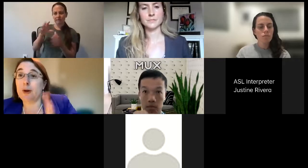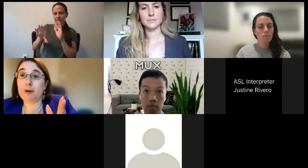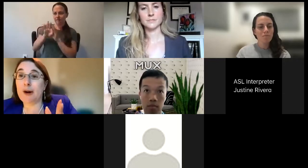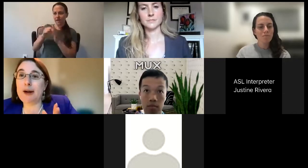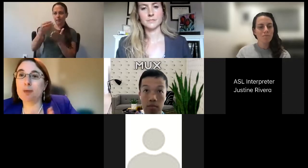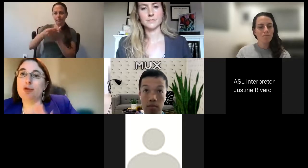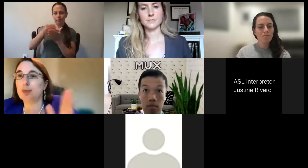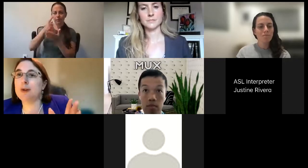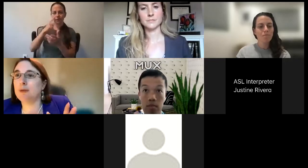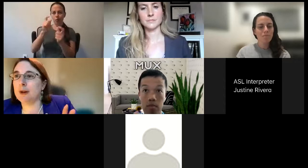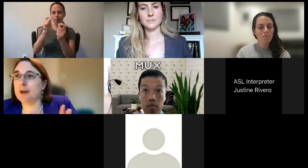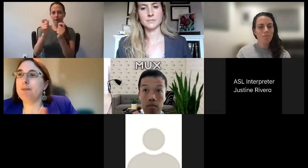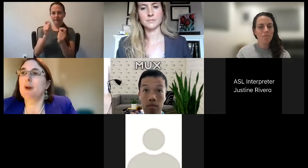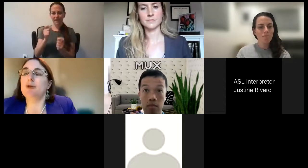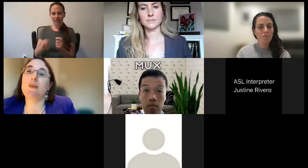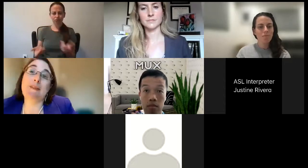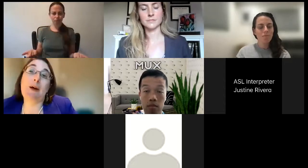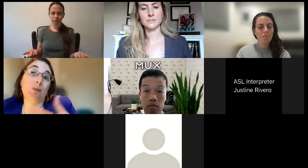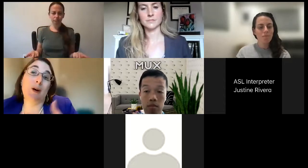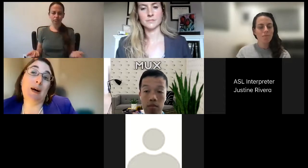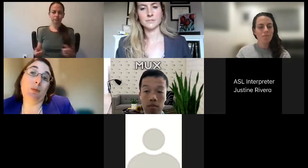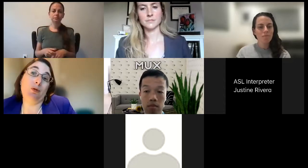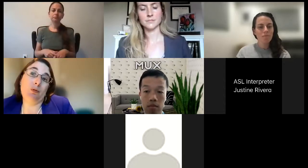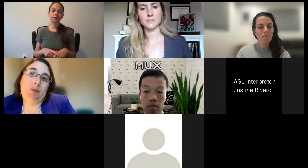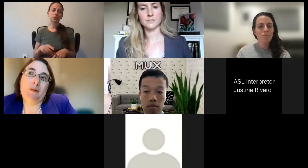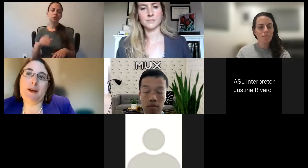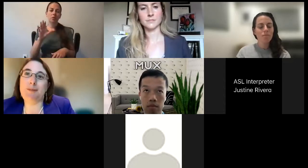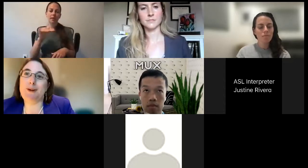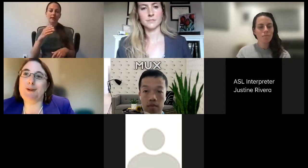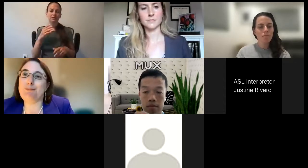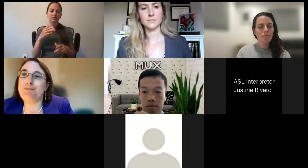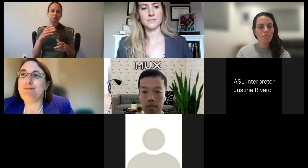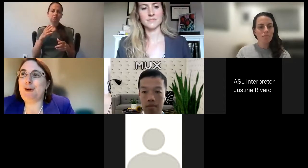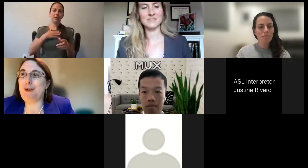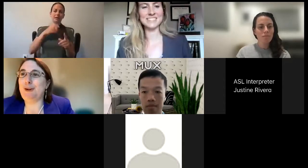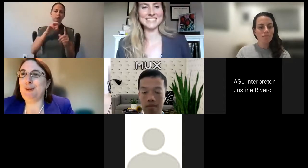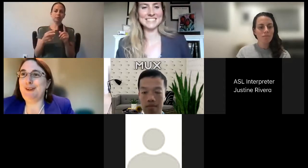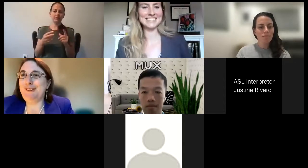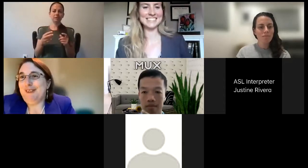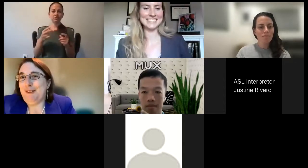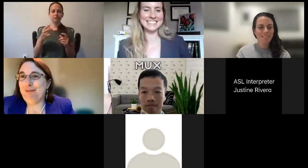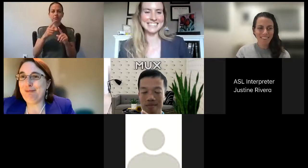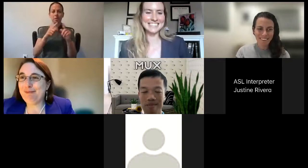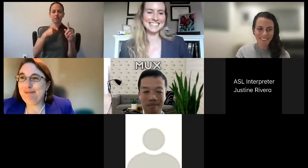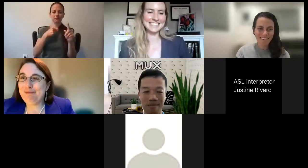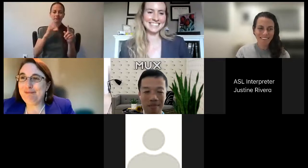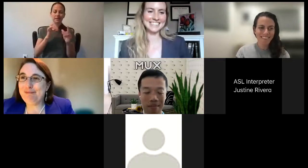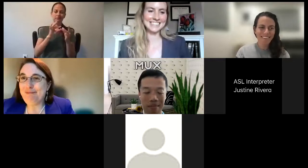middle upper class, which is crazy, right? So that's what I would do, but that's because I'm illegally, so.